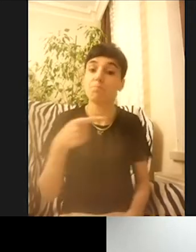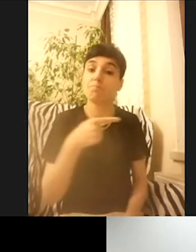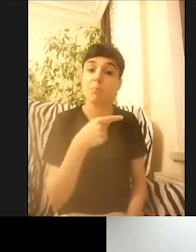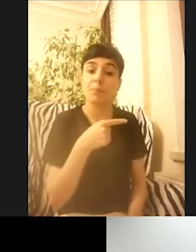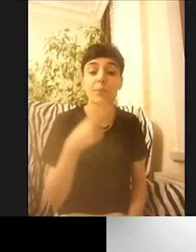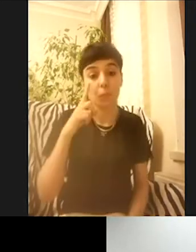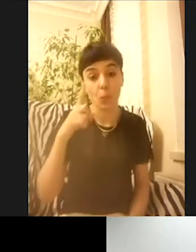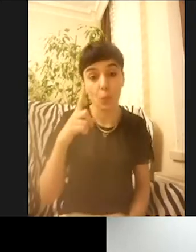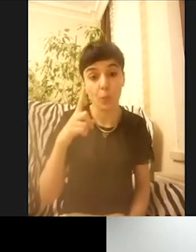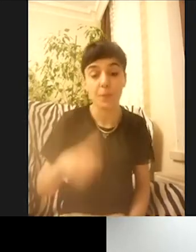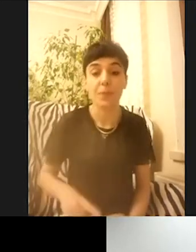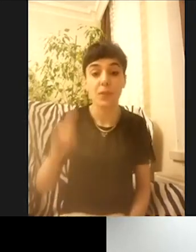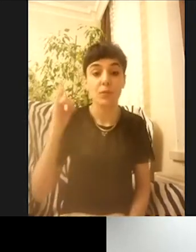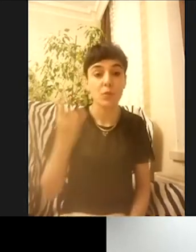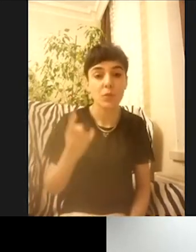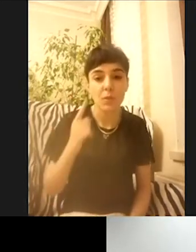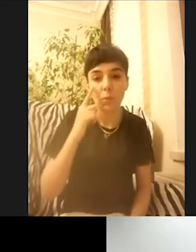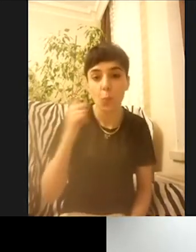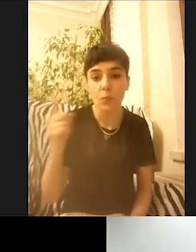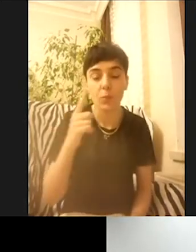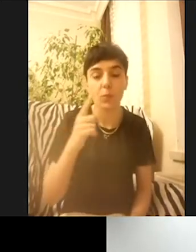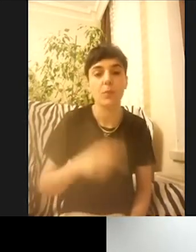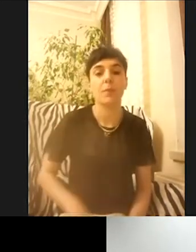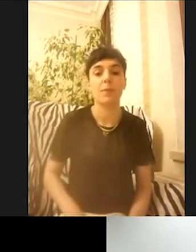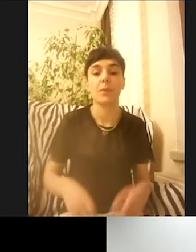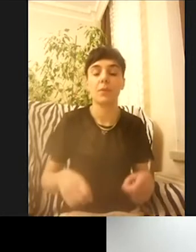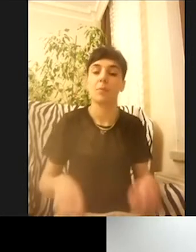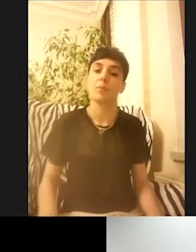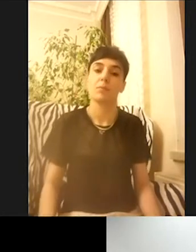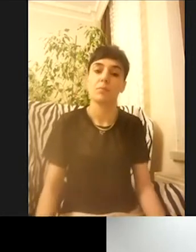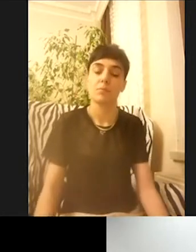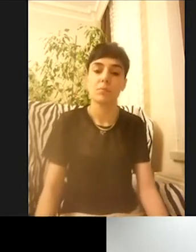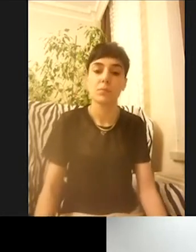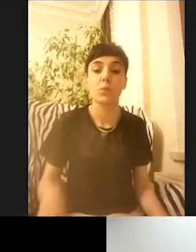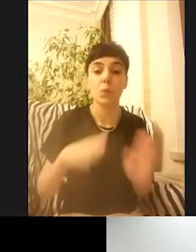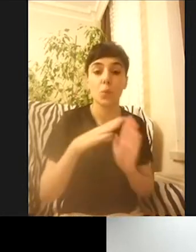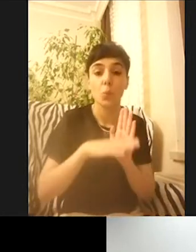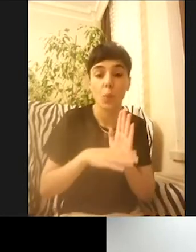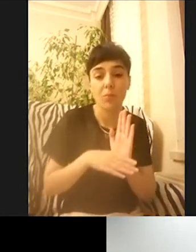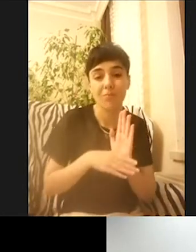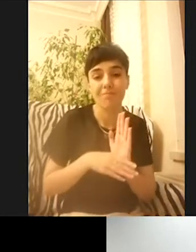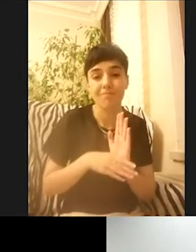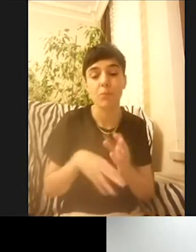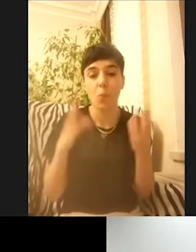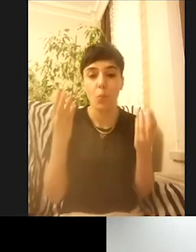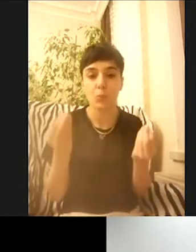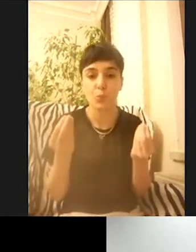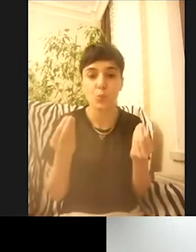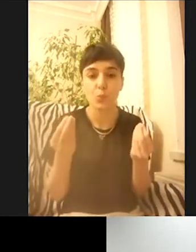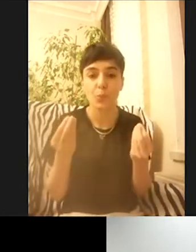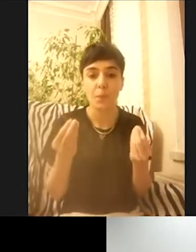norm. And everybody on the local ground who is not agreeing with it, who is not fitting into that, is being left alone.